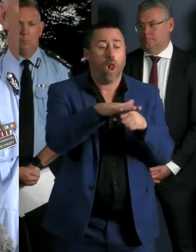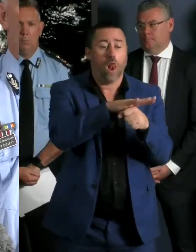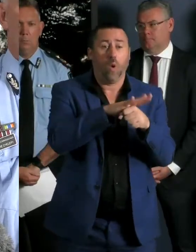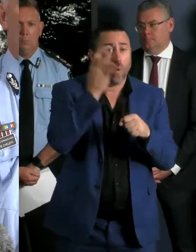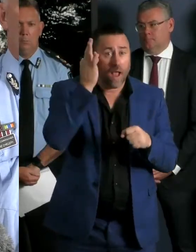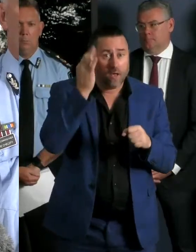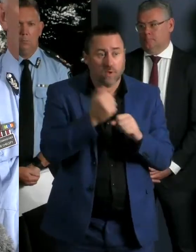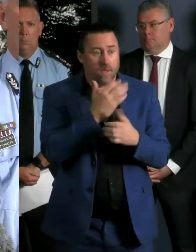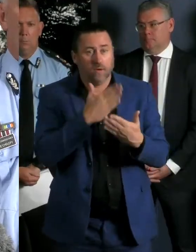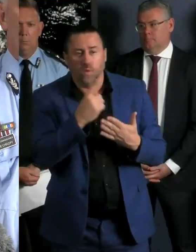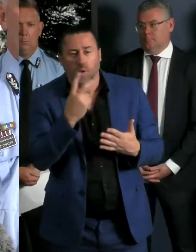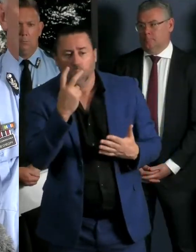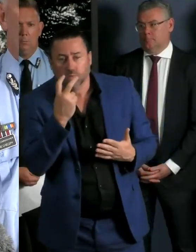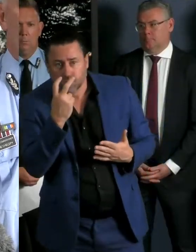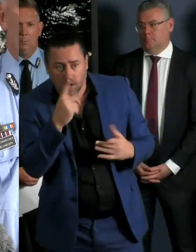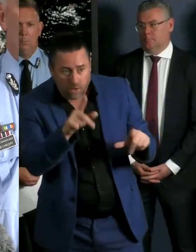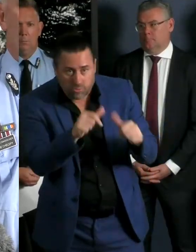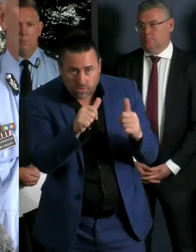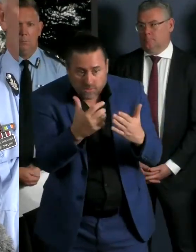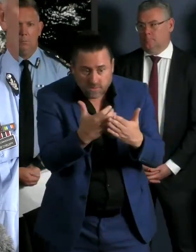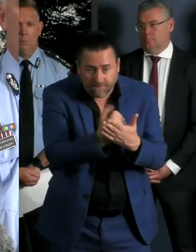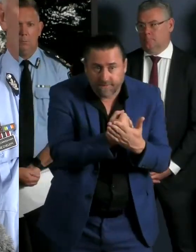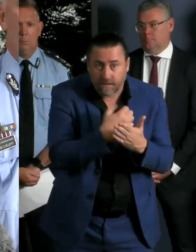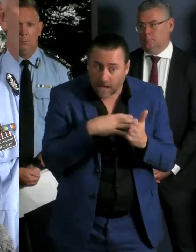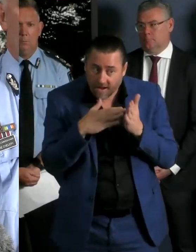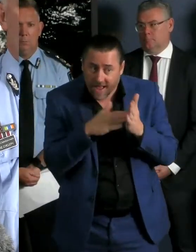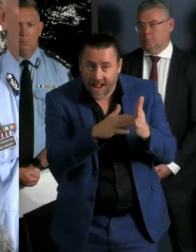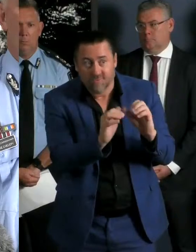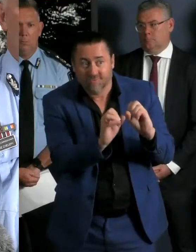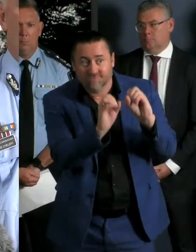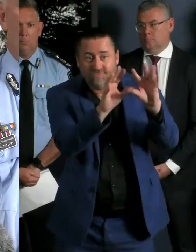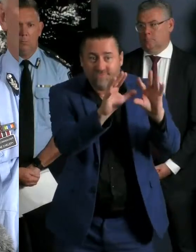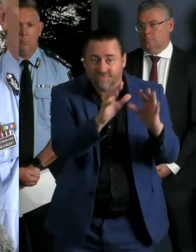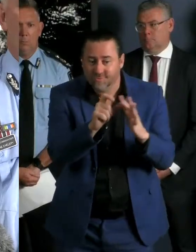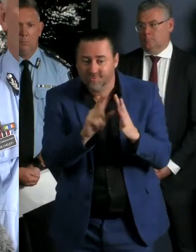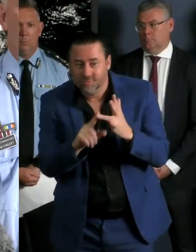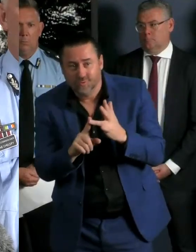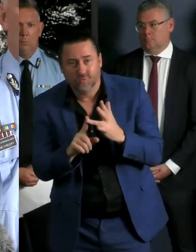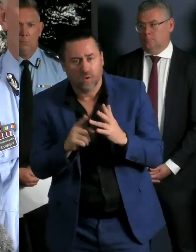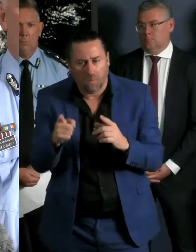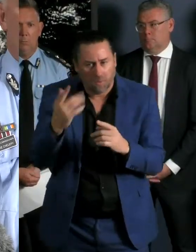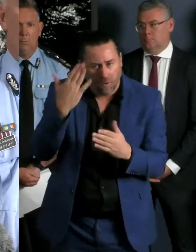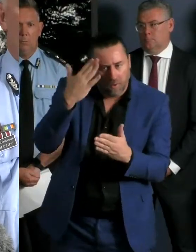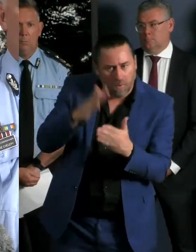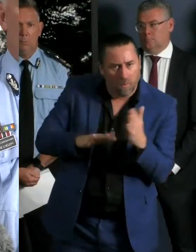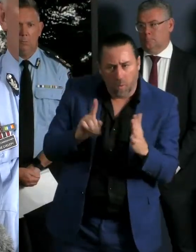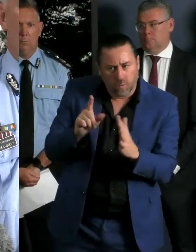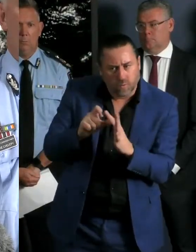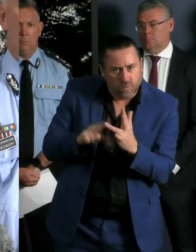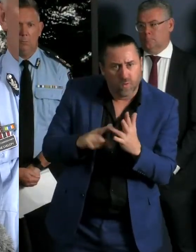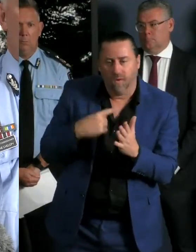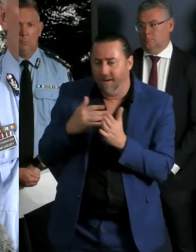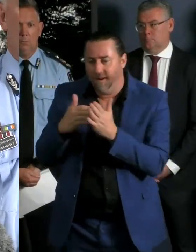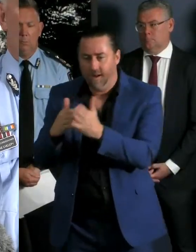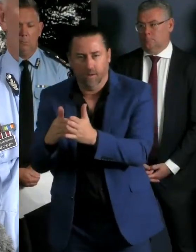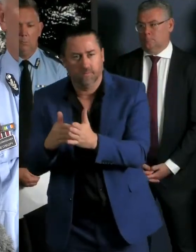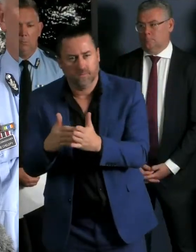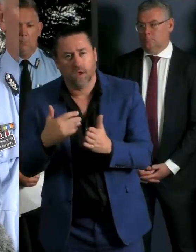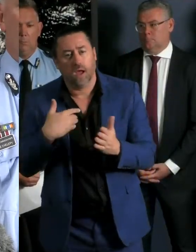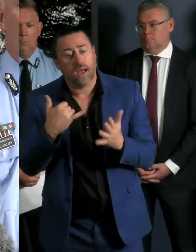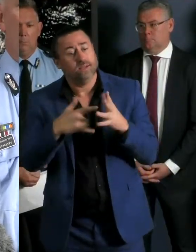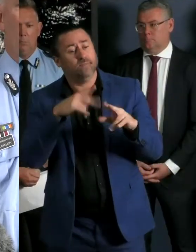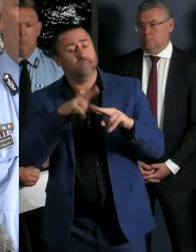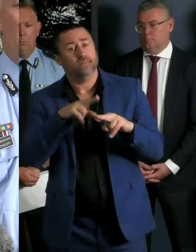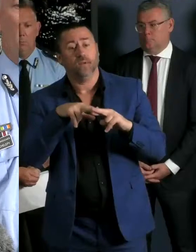our vulnerable people are safe. So that's happening at the moment as we speak, but certainly very comfortable in terms of the amount of staff that we all